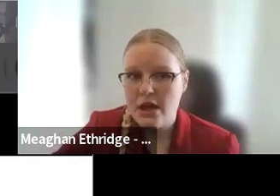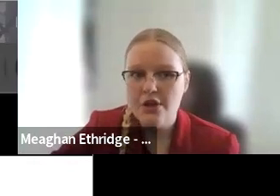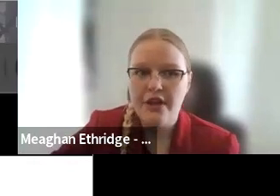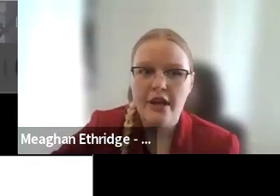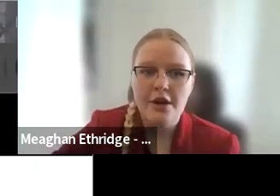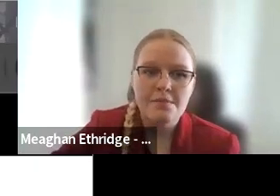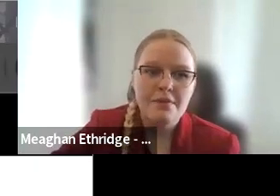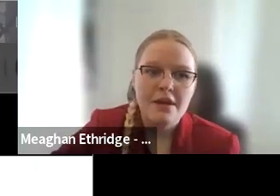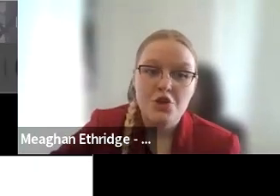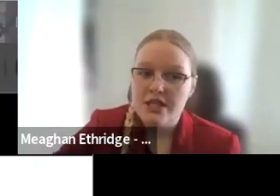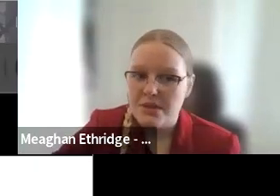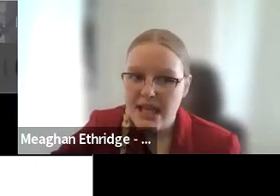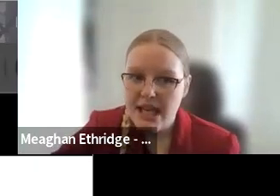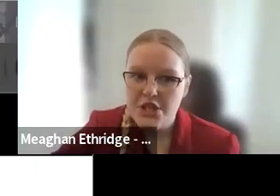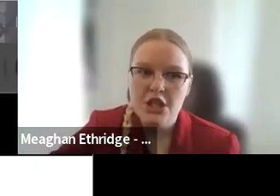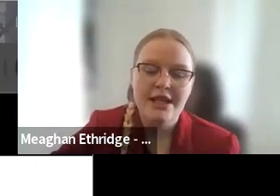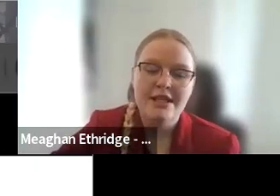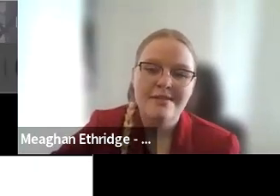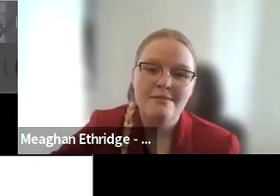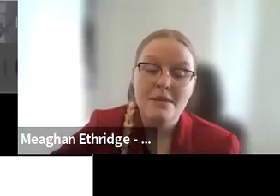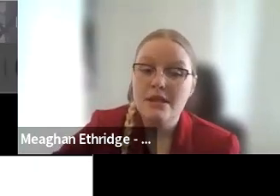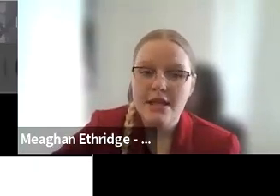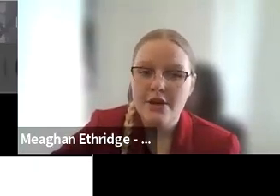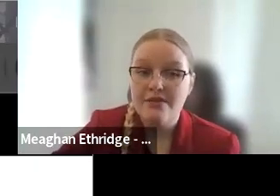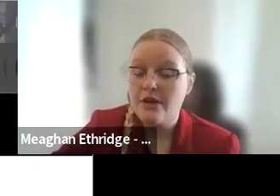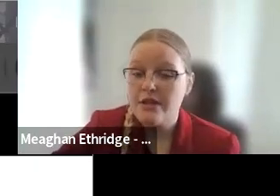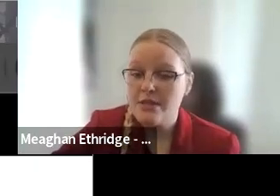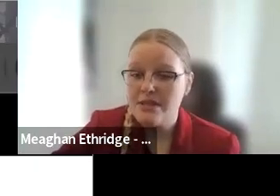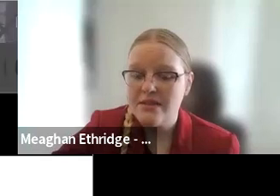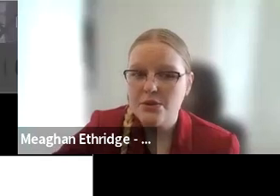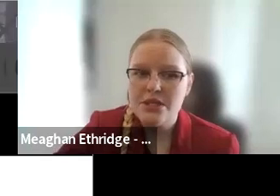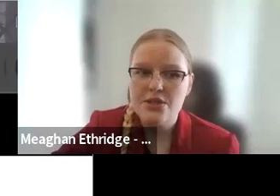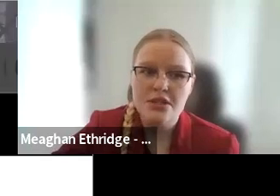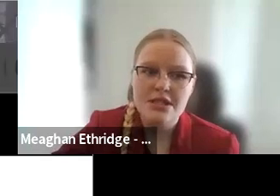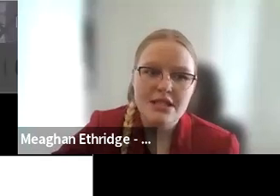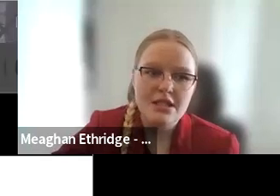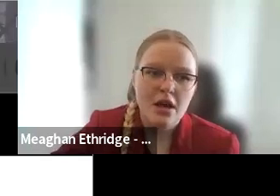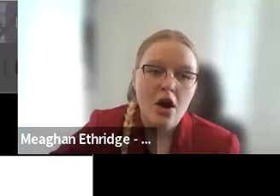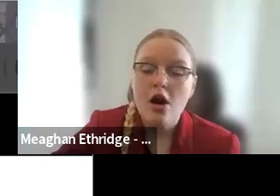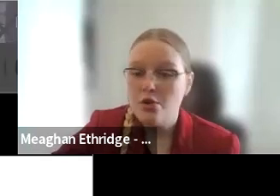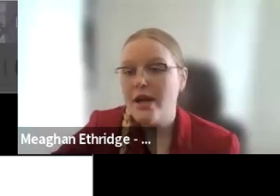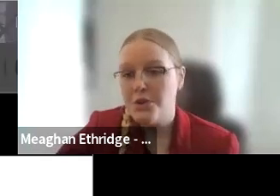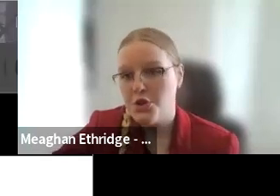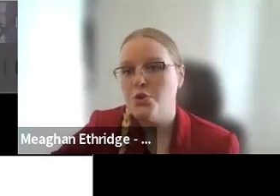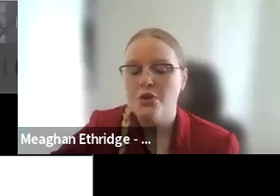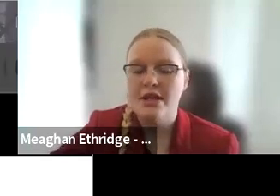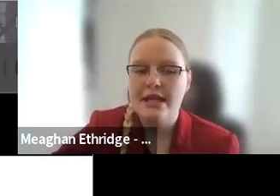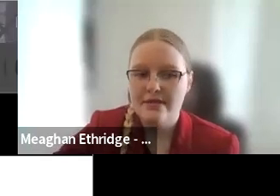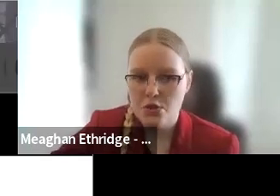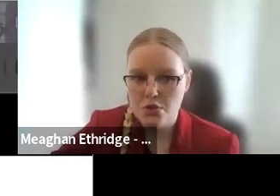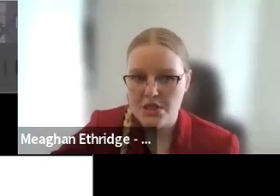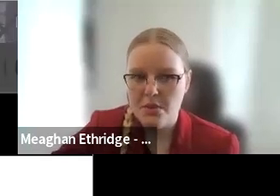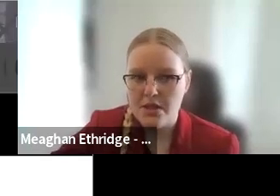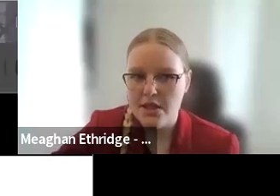or mental health care, transportation, military or veteran specific resources, all the way to